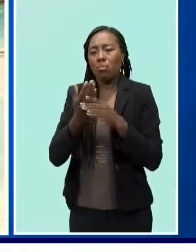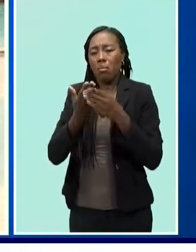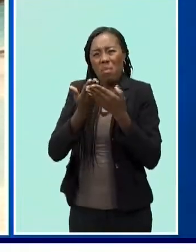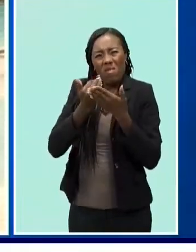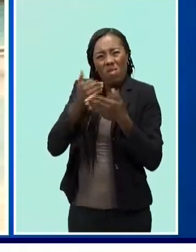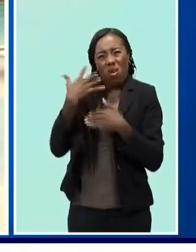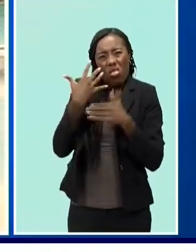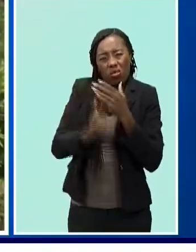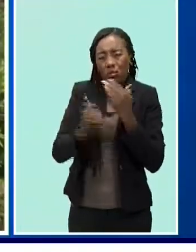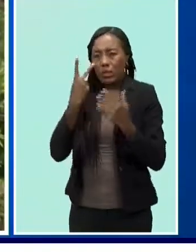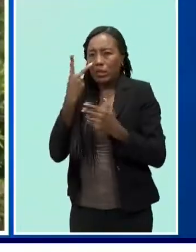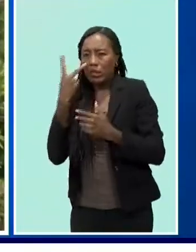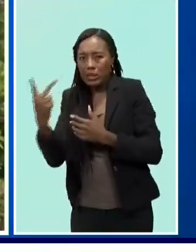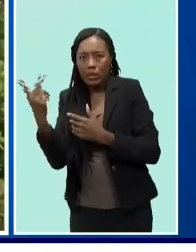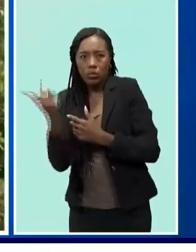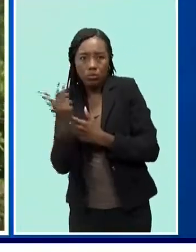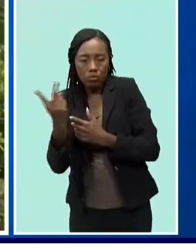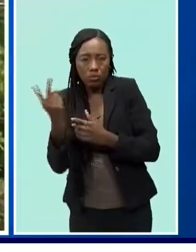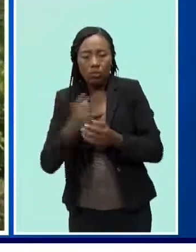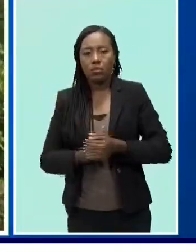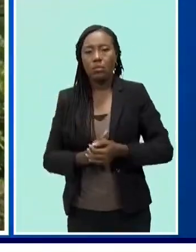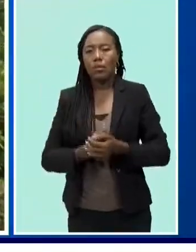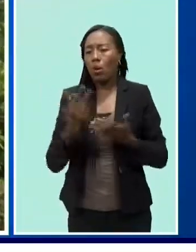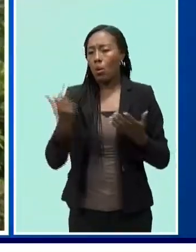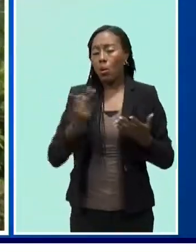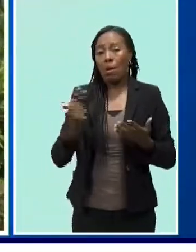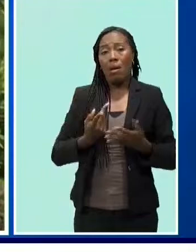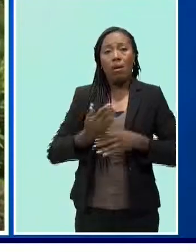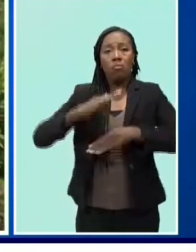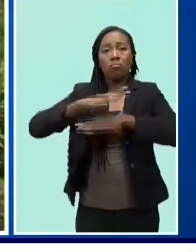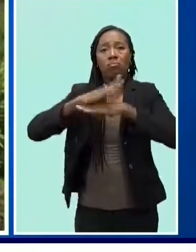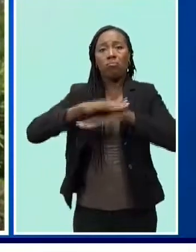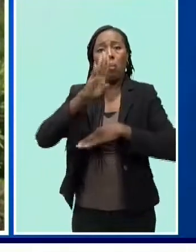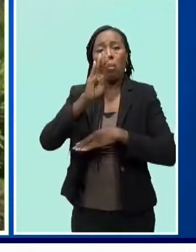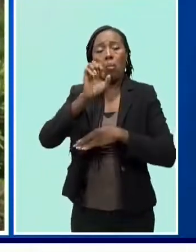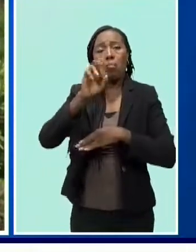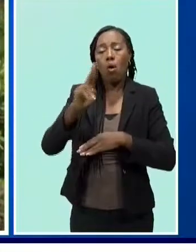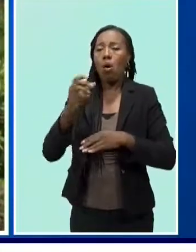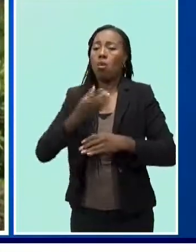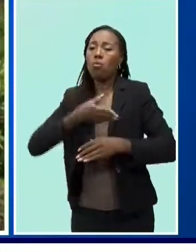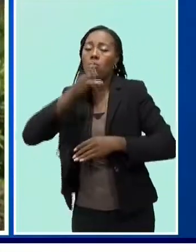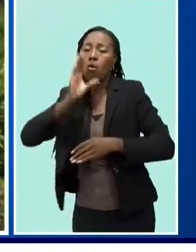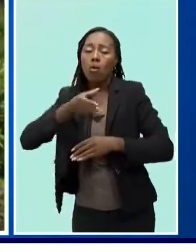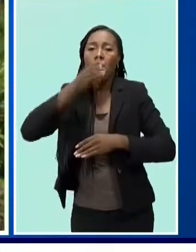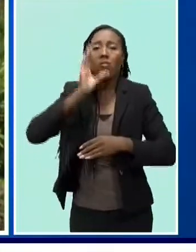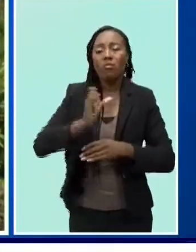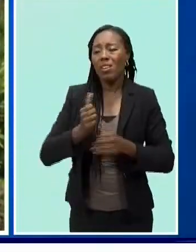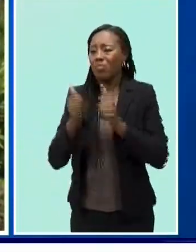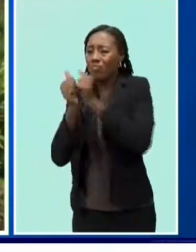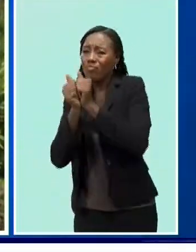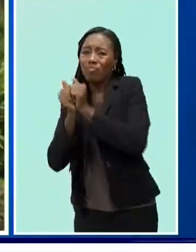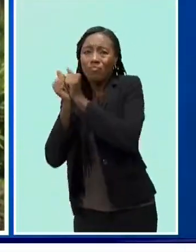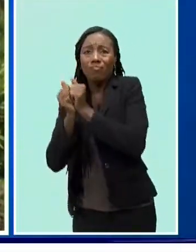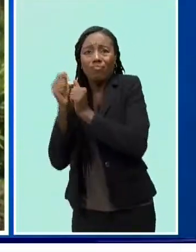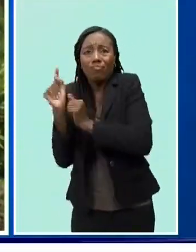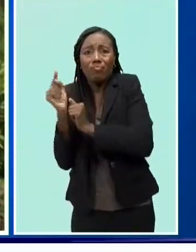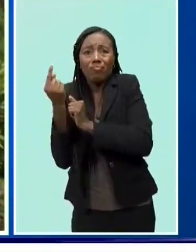missing. They were here, we saw them just drinking at the bar a couple of times, keeping themselves to themselves. They were just